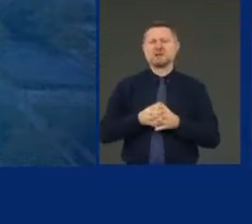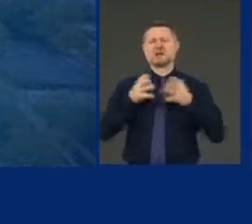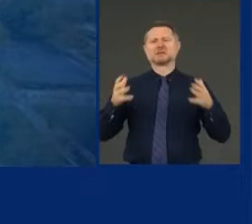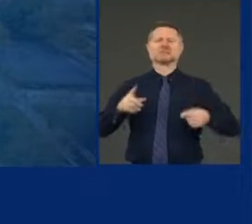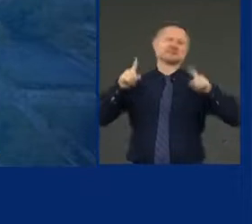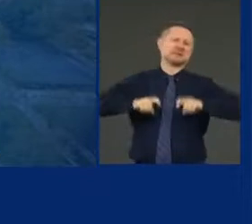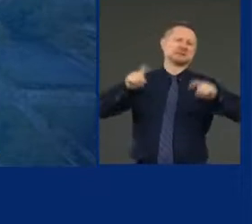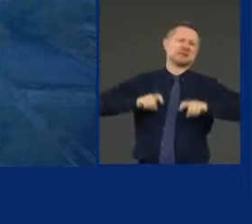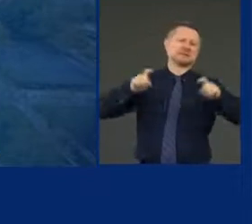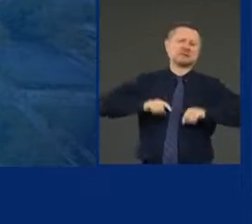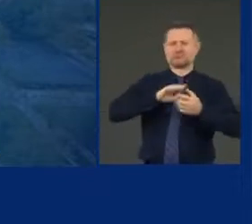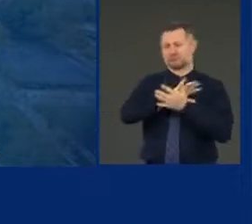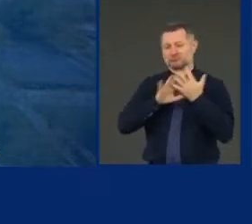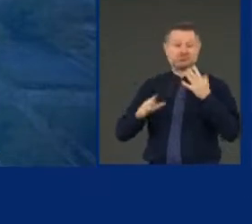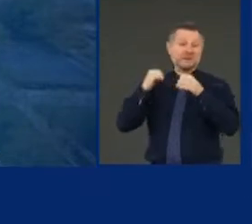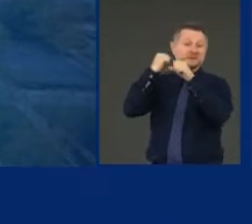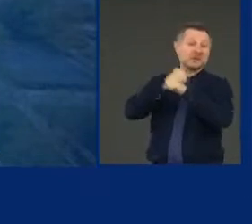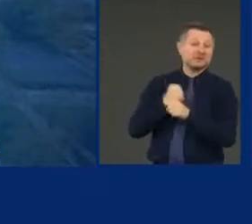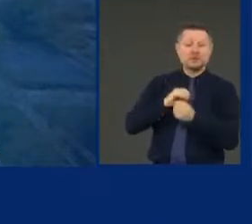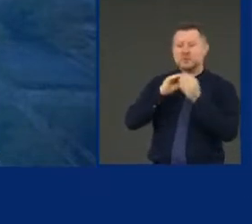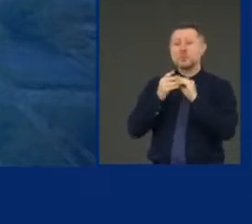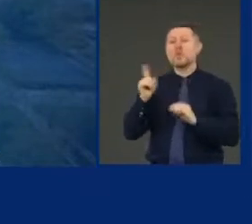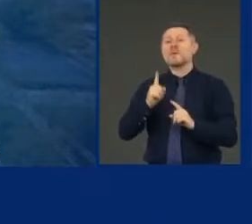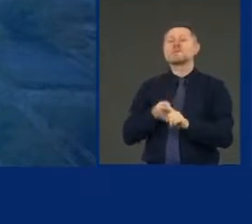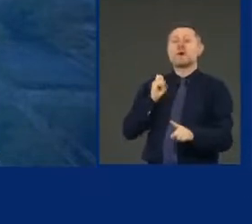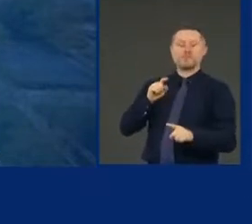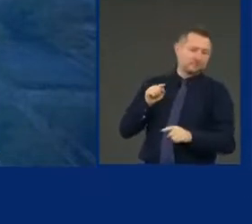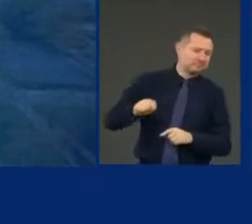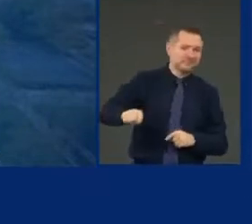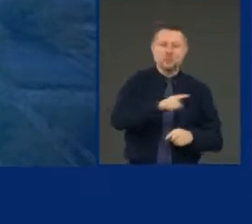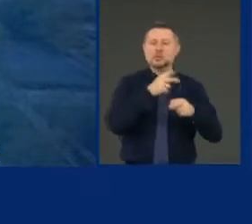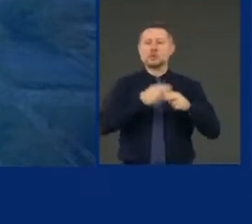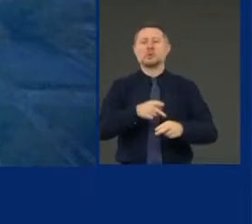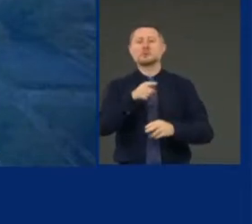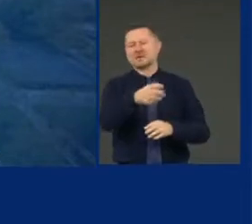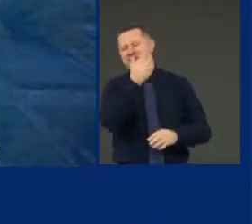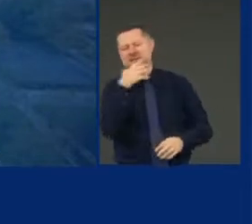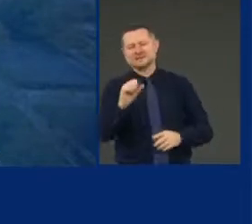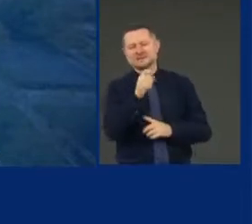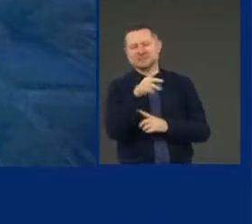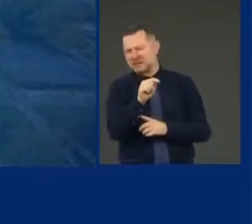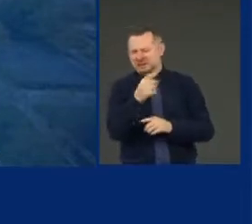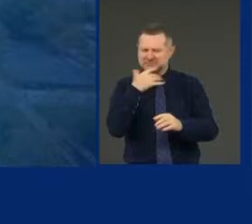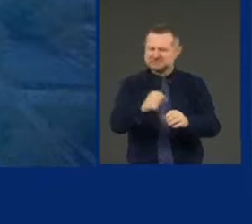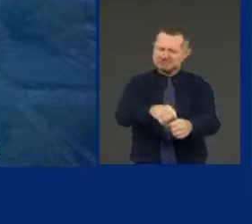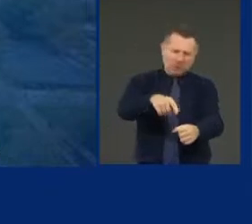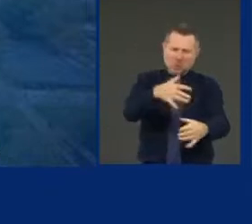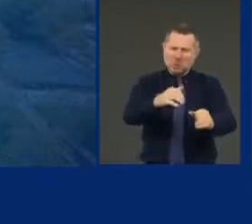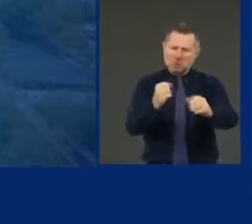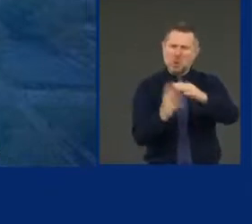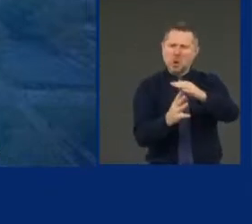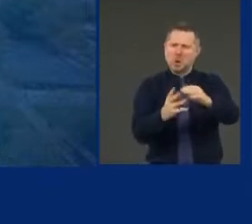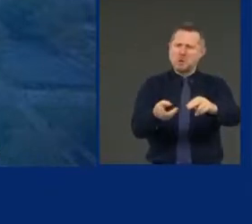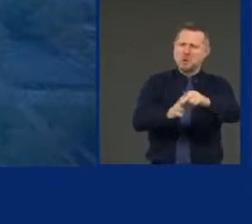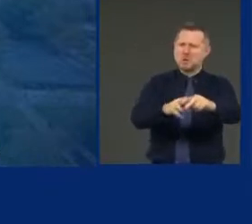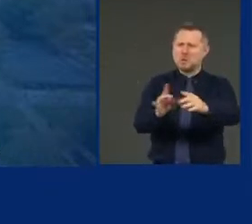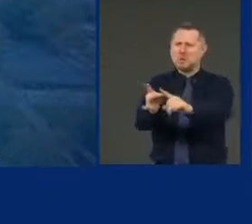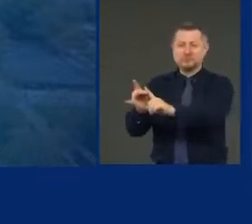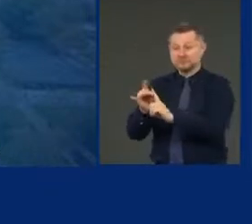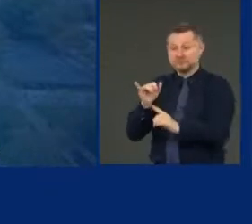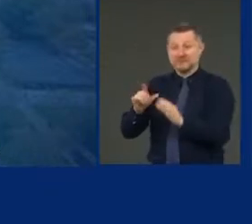from. We call them hotspots. If you look at them, we can actually identify them by zip